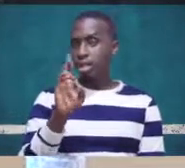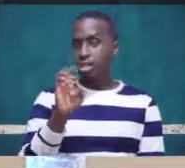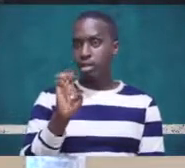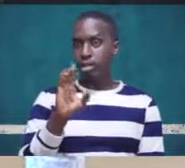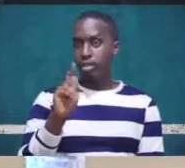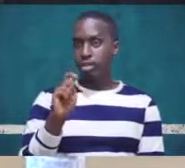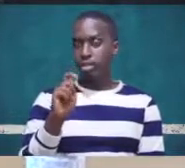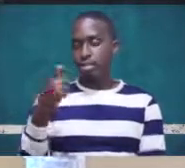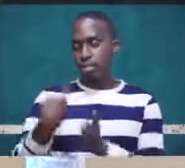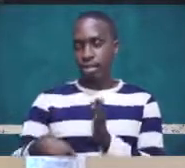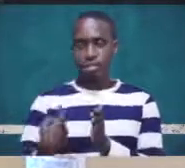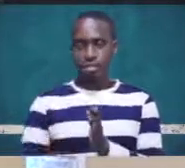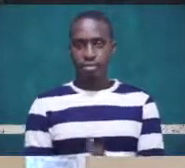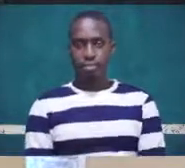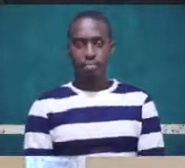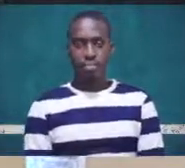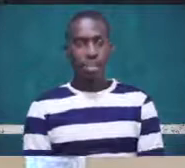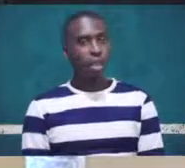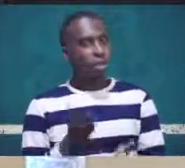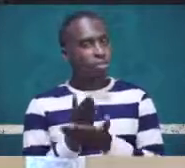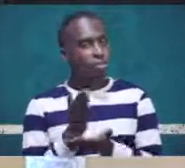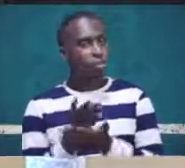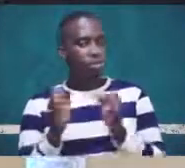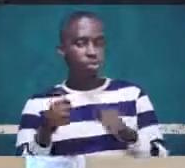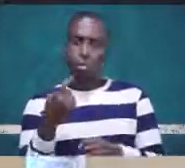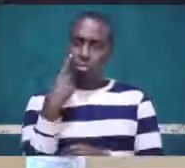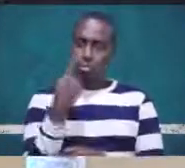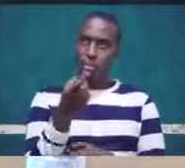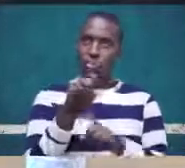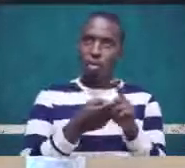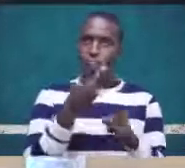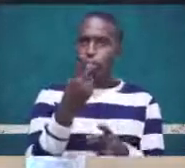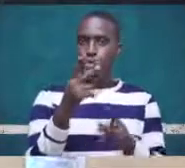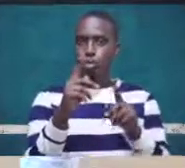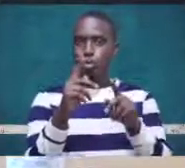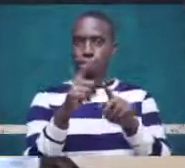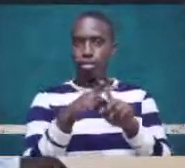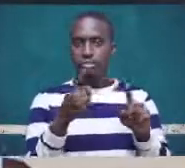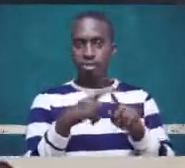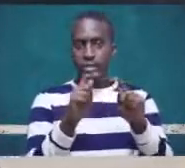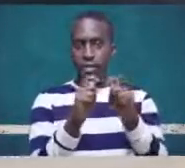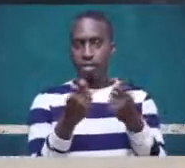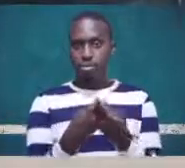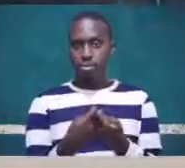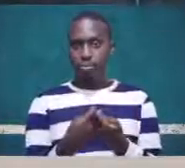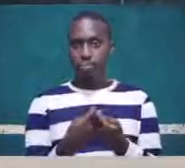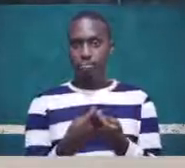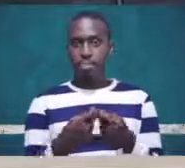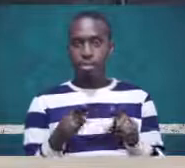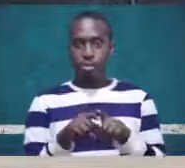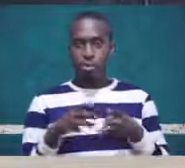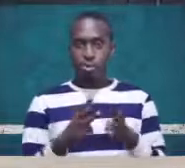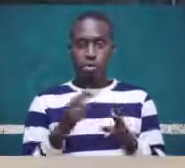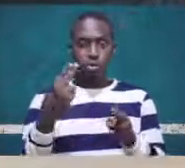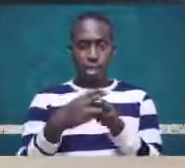taxes. And of course, as you can see from the 2 different terms, the way